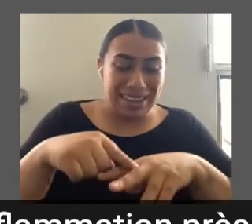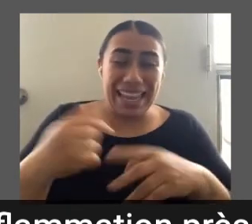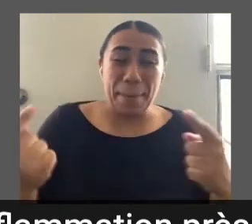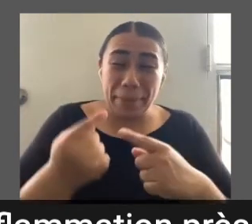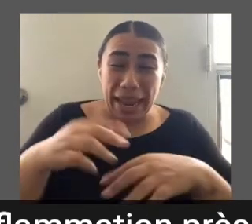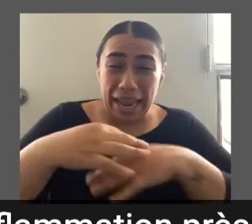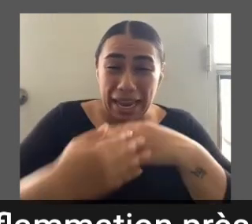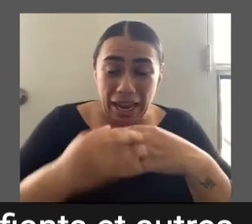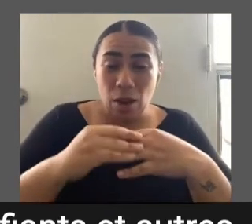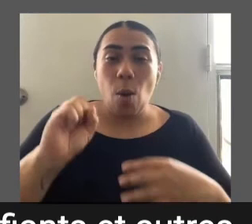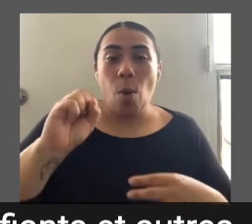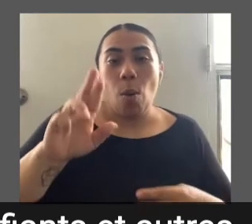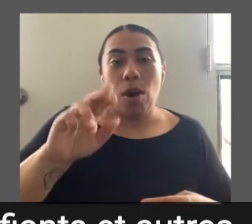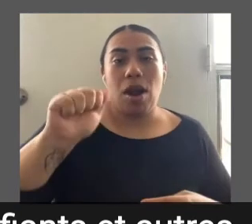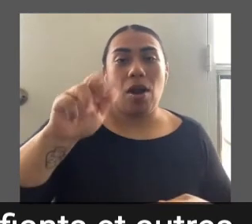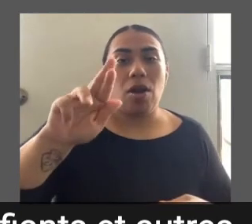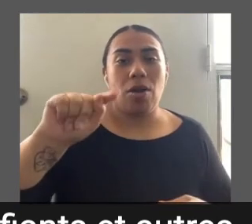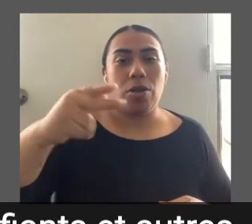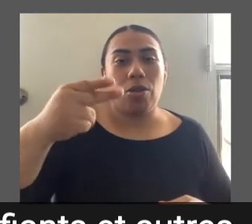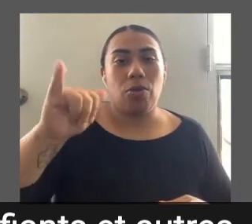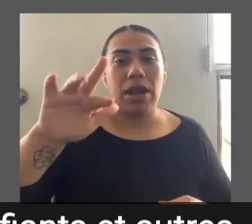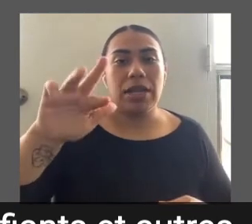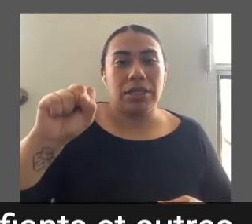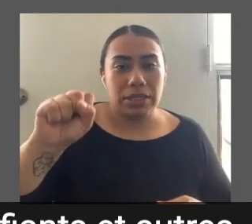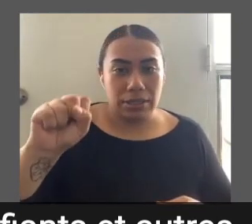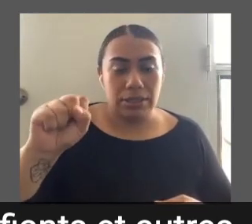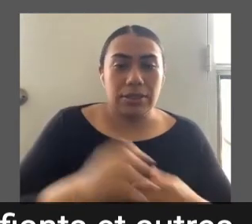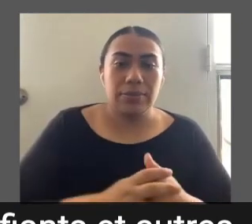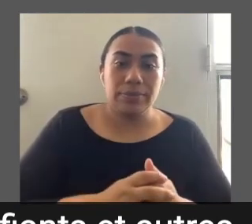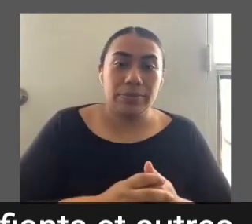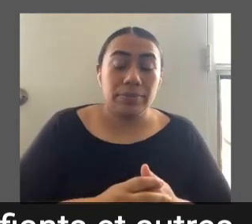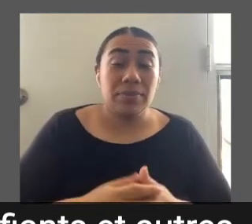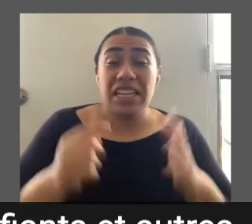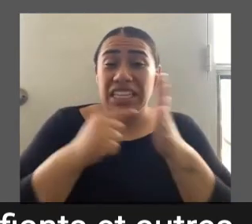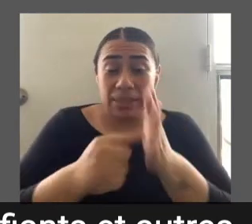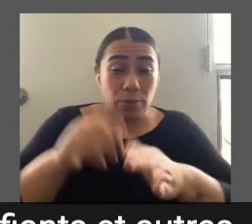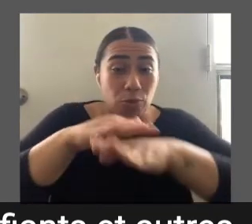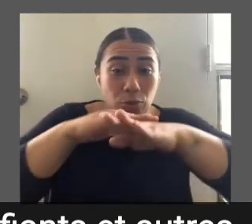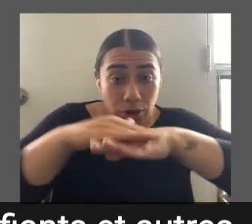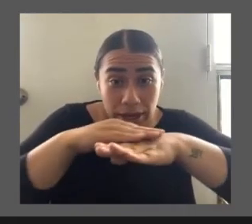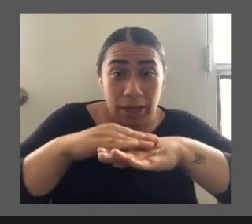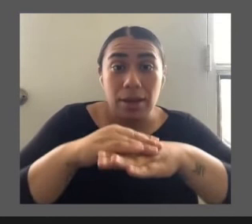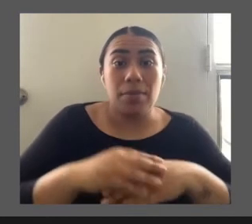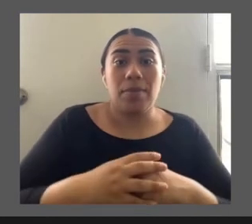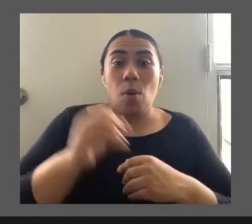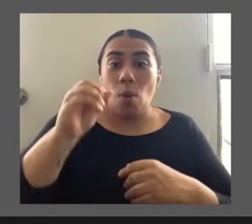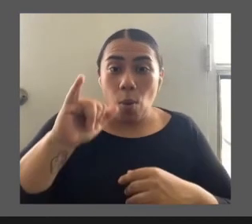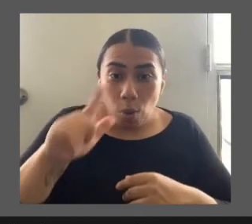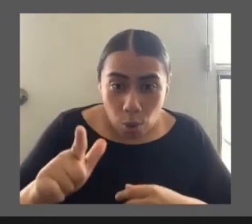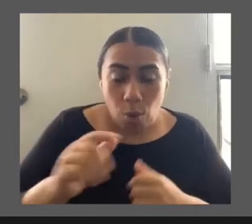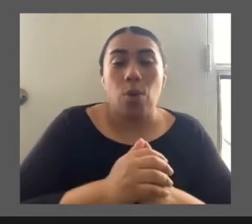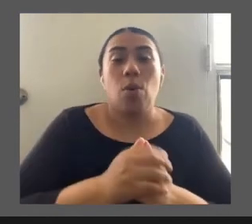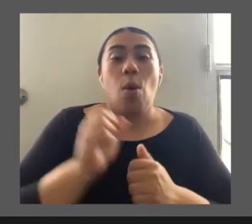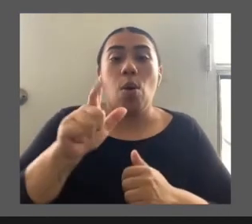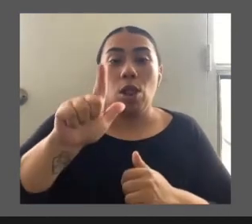as arthritis in the hands. Topicals are cannabis-infused creams, lotions, lubes, or other products intended to be applied to